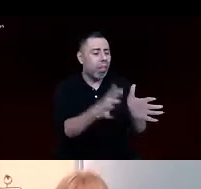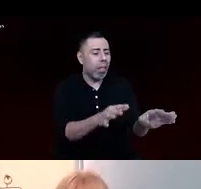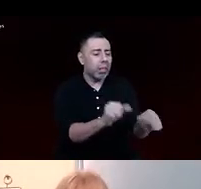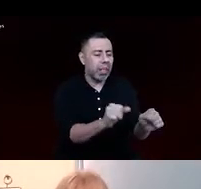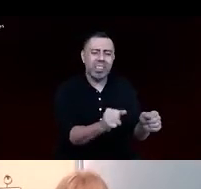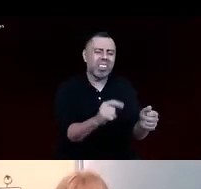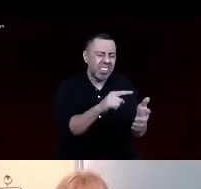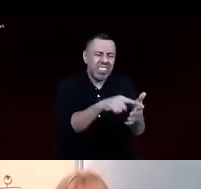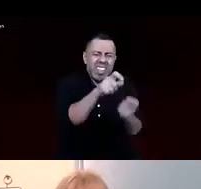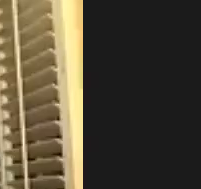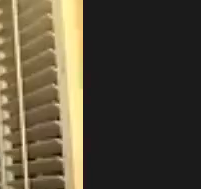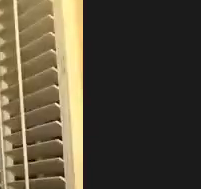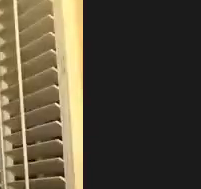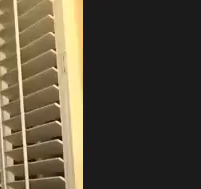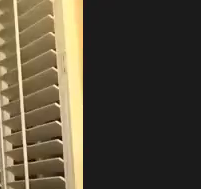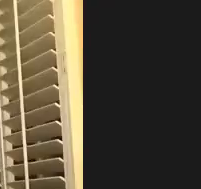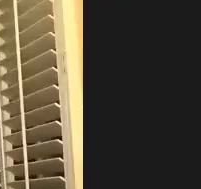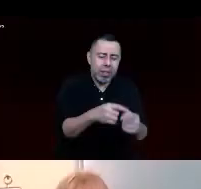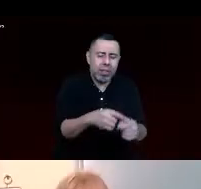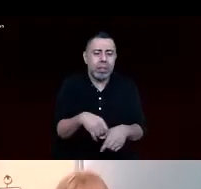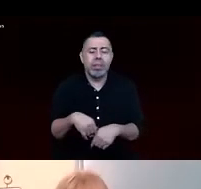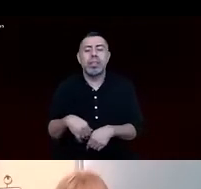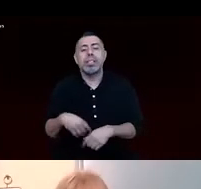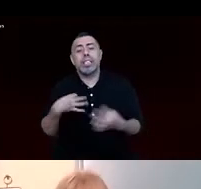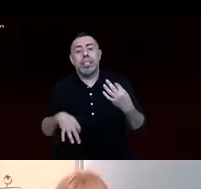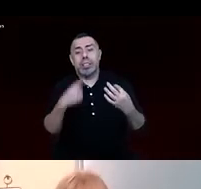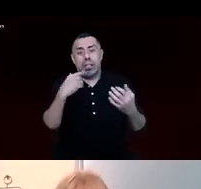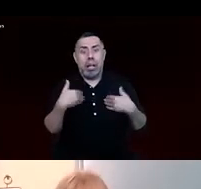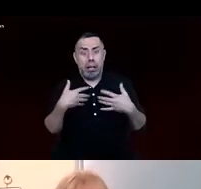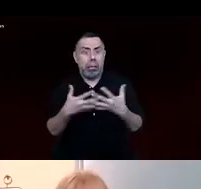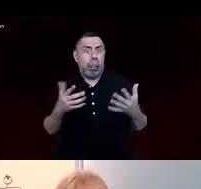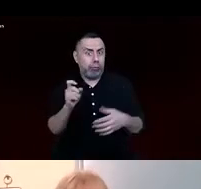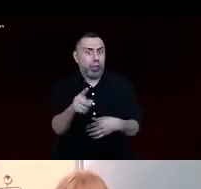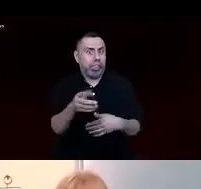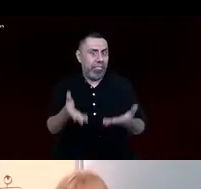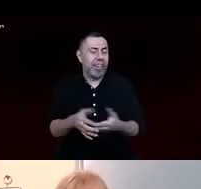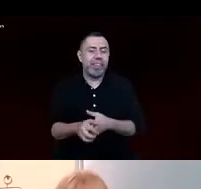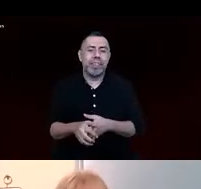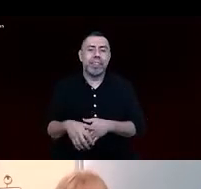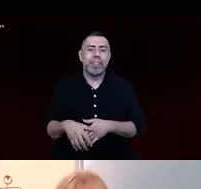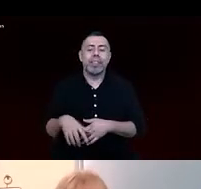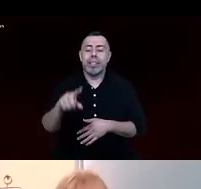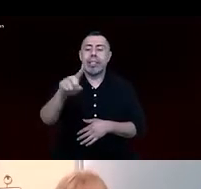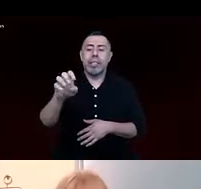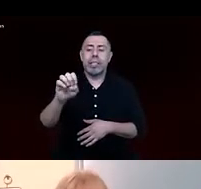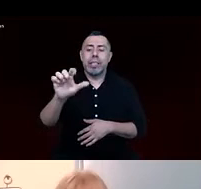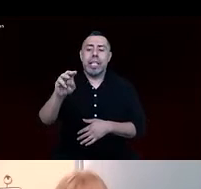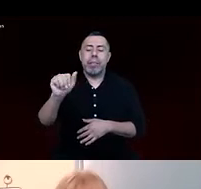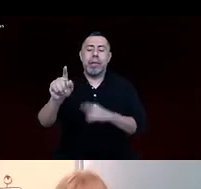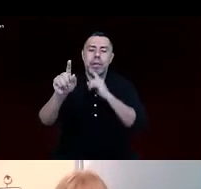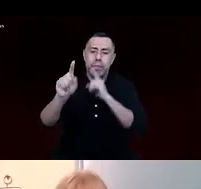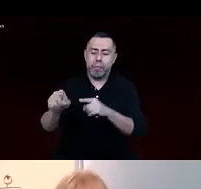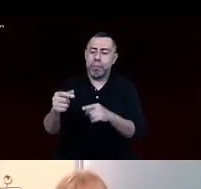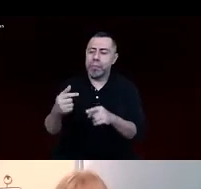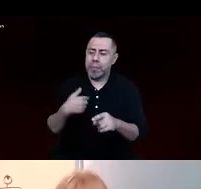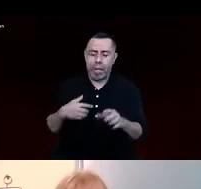Yeah, I haven't taken a position on the various ways